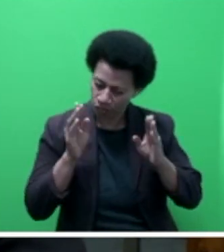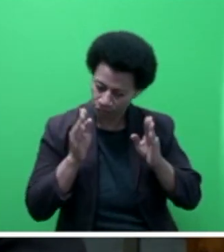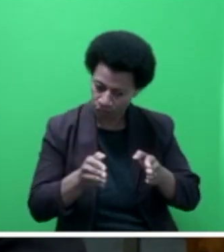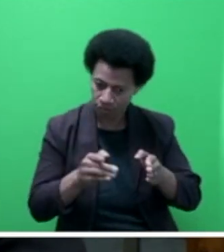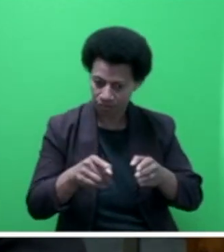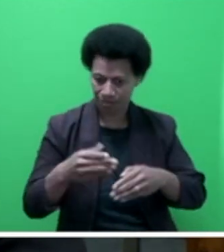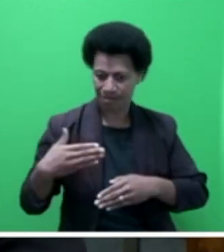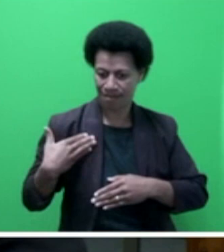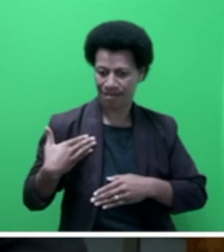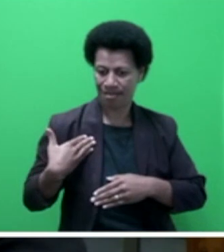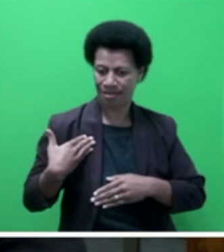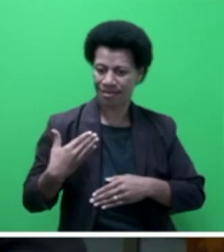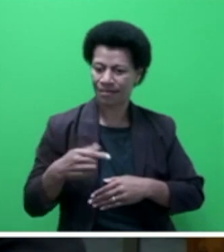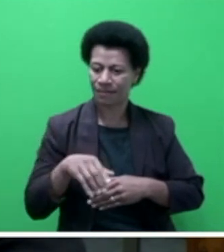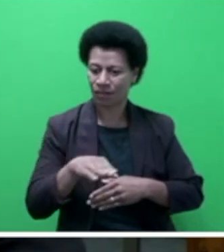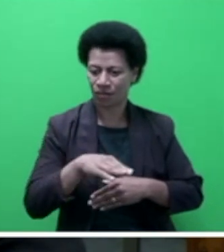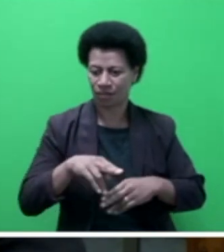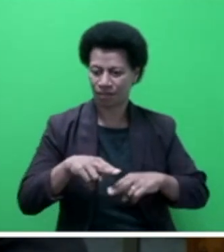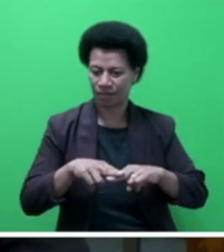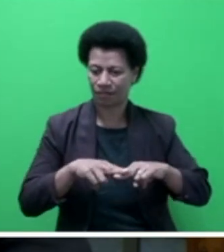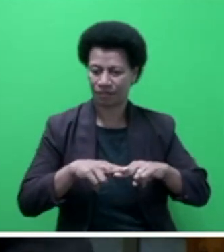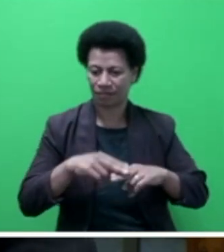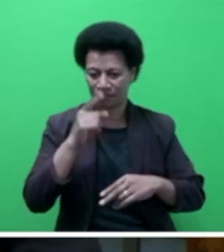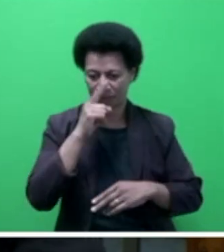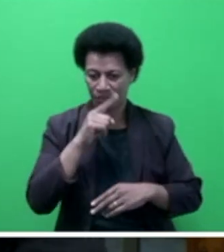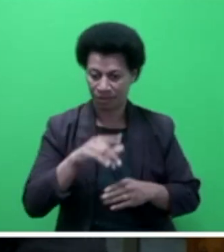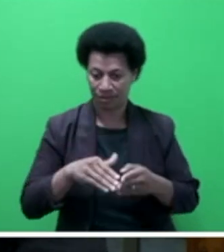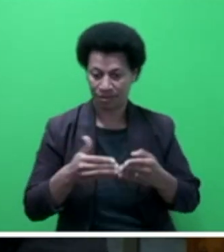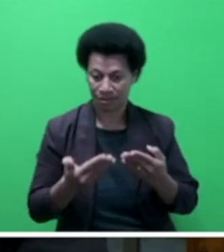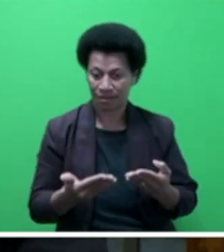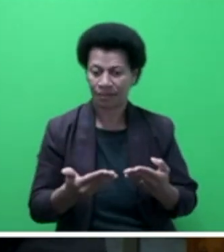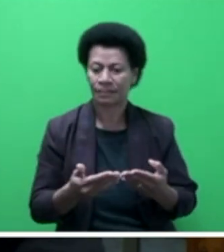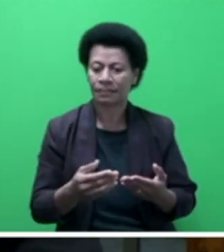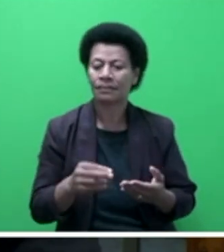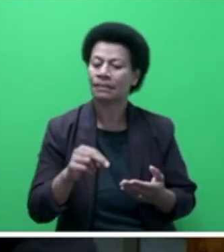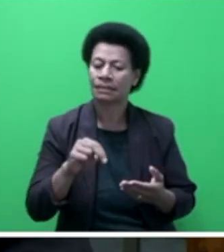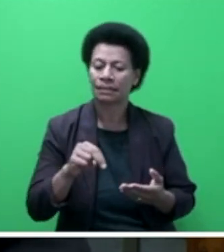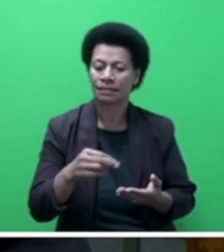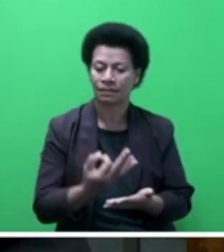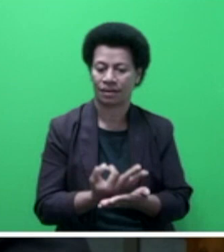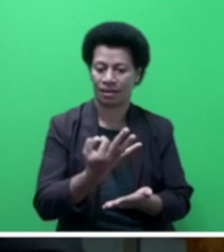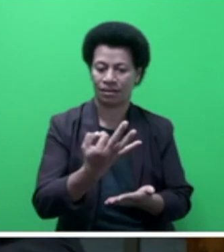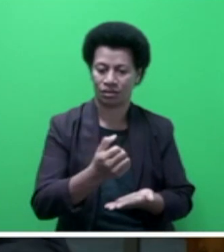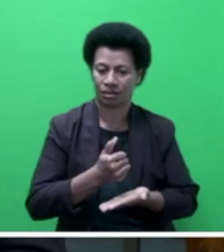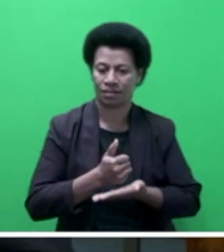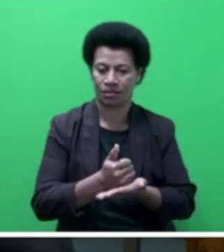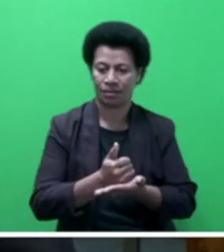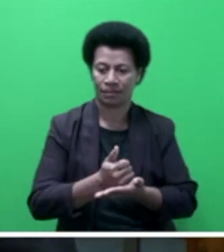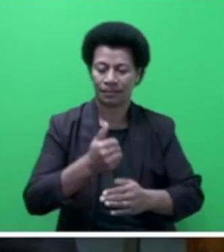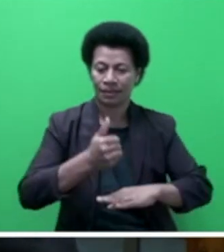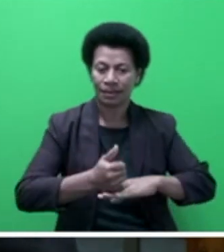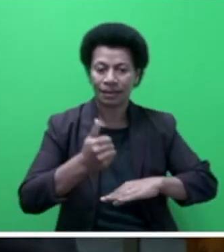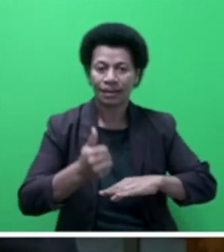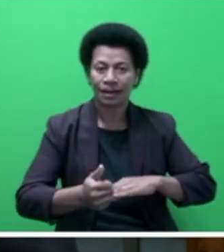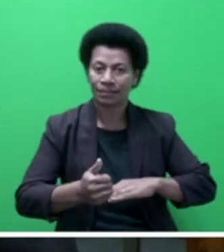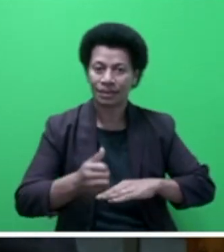petty politics. Today, more Fijians than usual are in need of financial support, and government did not at any point forget